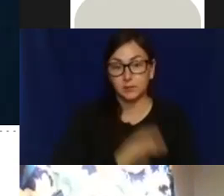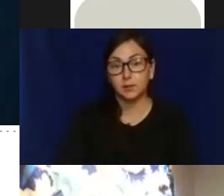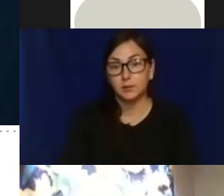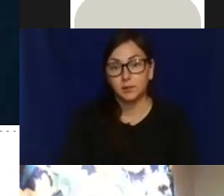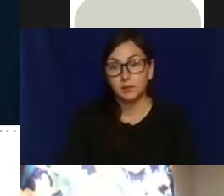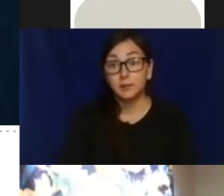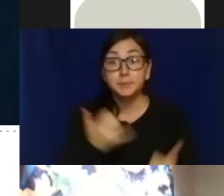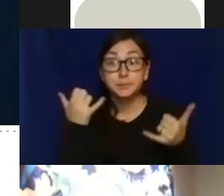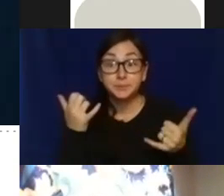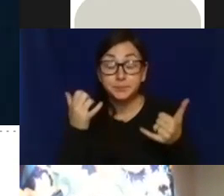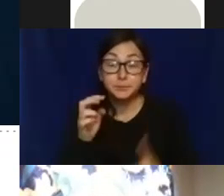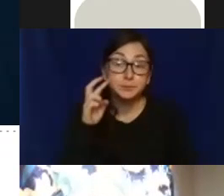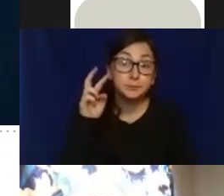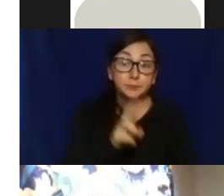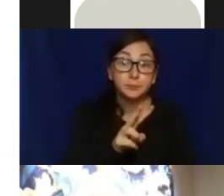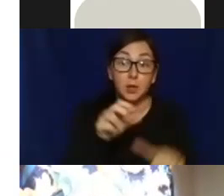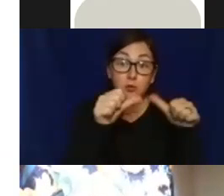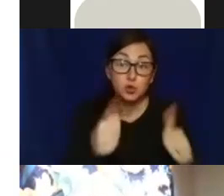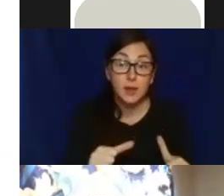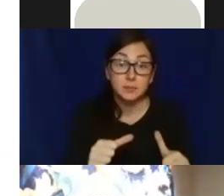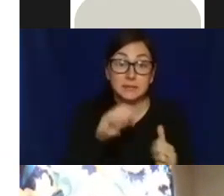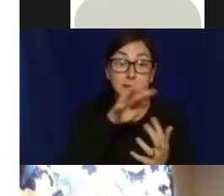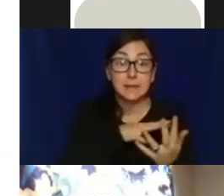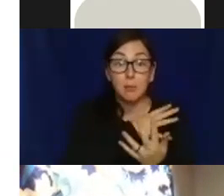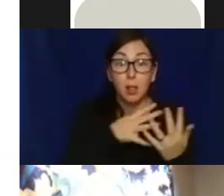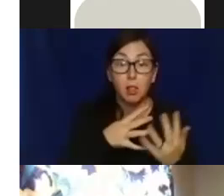for AB2E2.